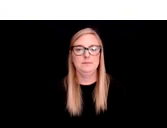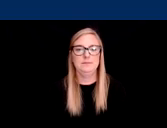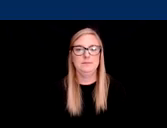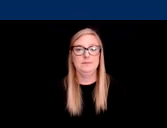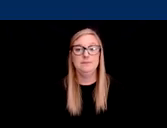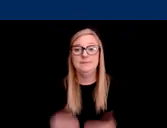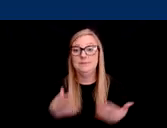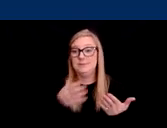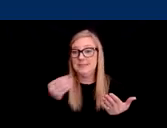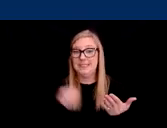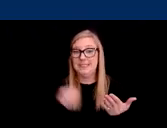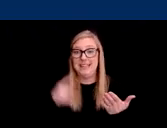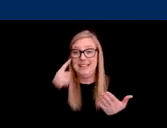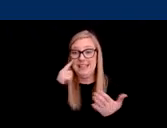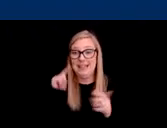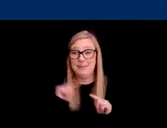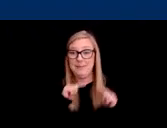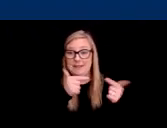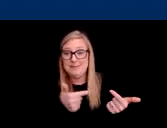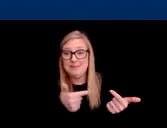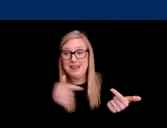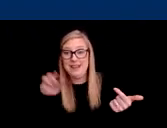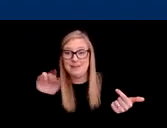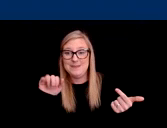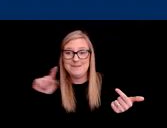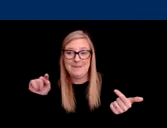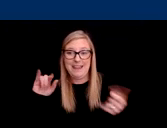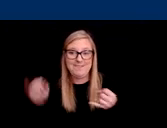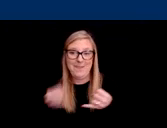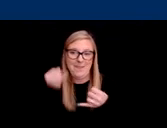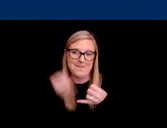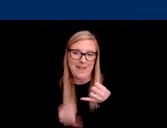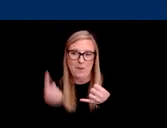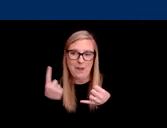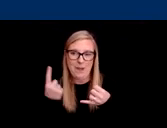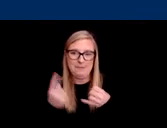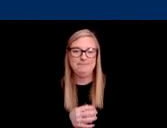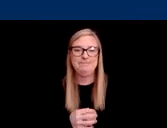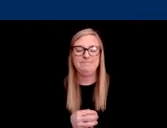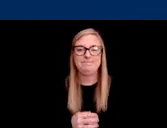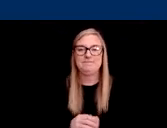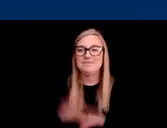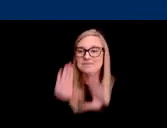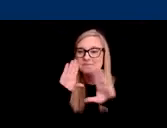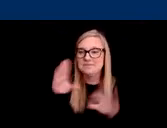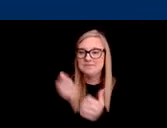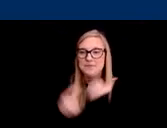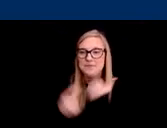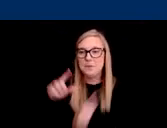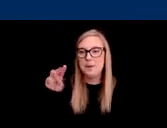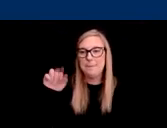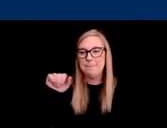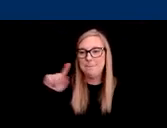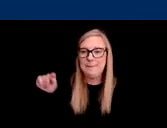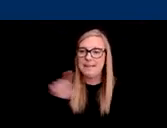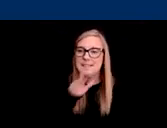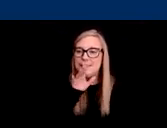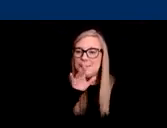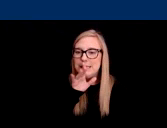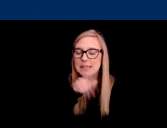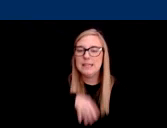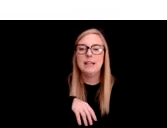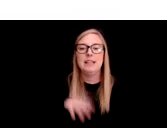And I believe I'm going to pass it back to Matt. Yep, there we go for our final case study. Hi, everyone. Matt Leahy speaking here for, like Lindsay